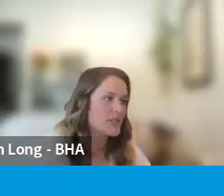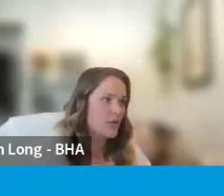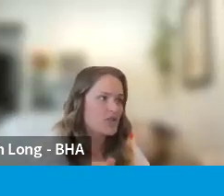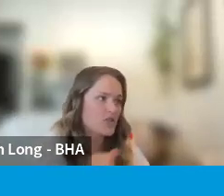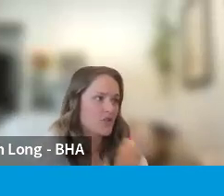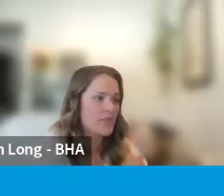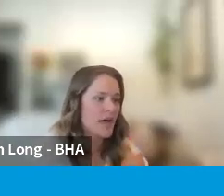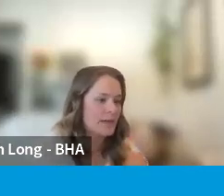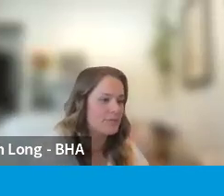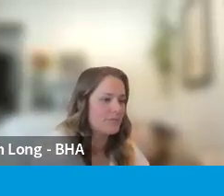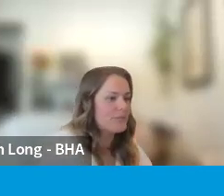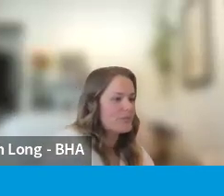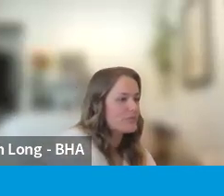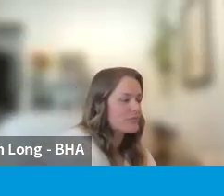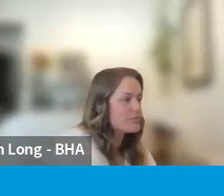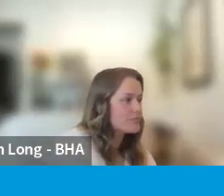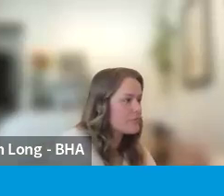there, and if there's any questions around that.